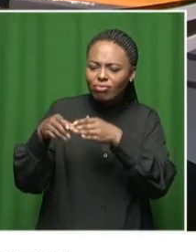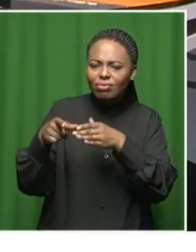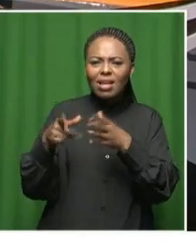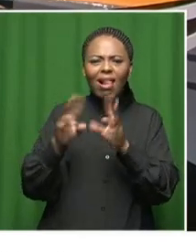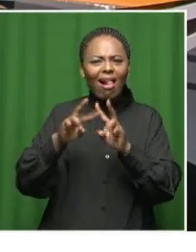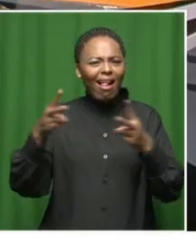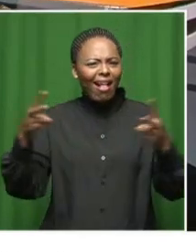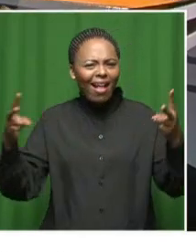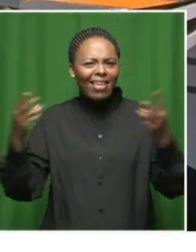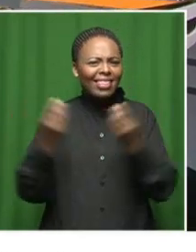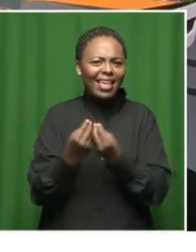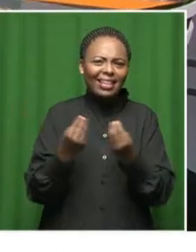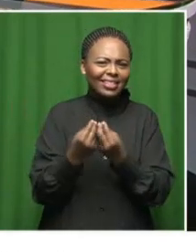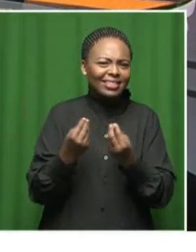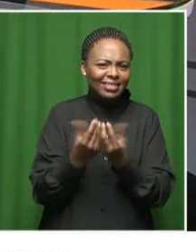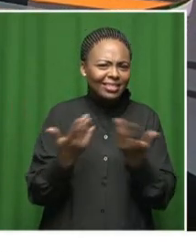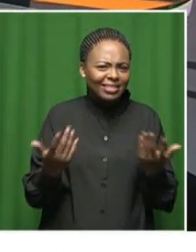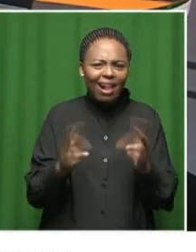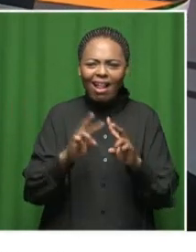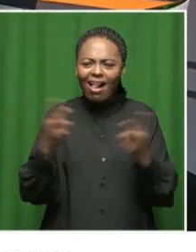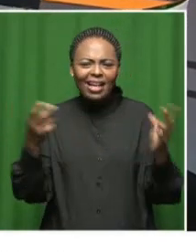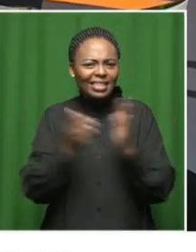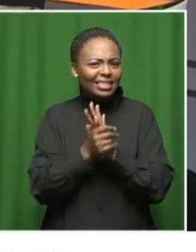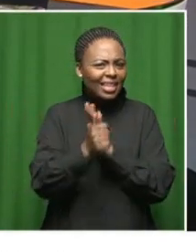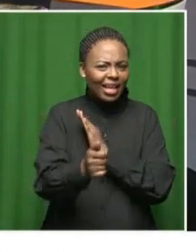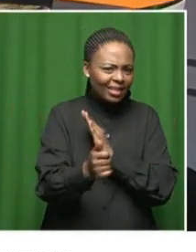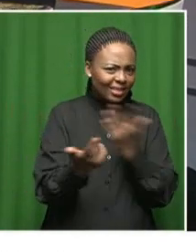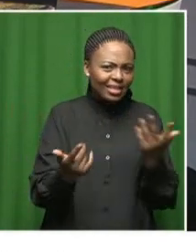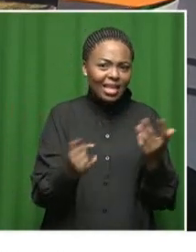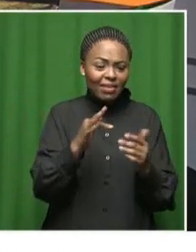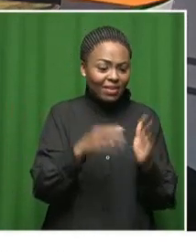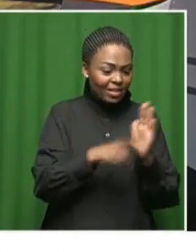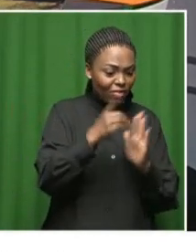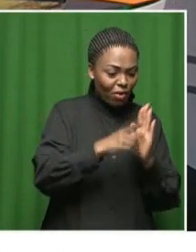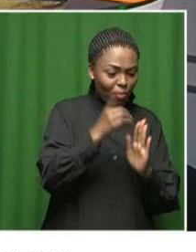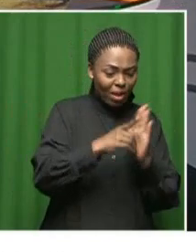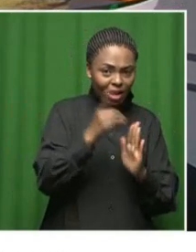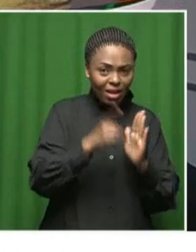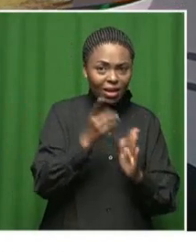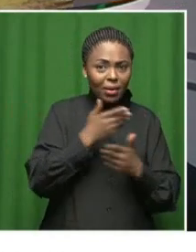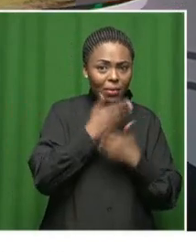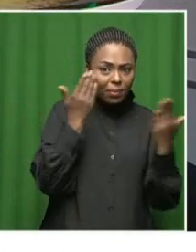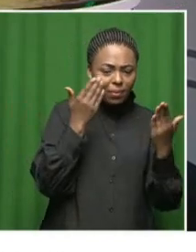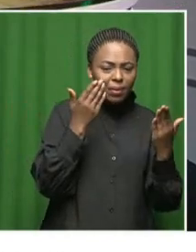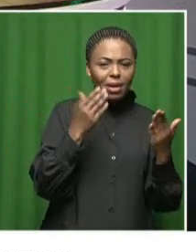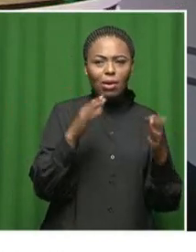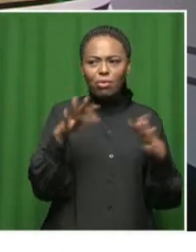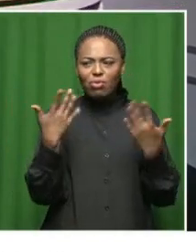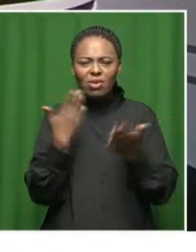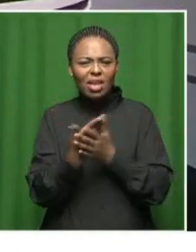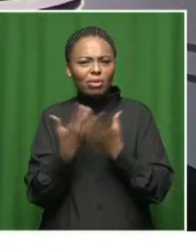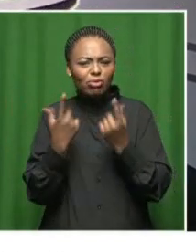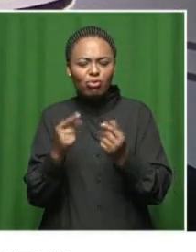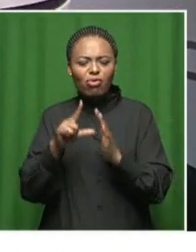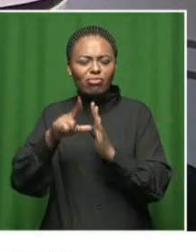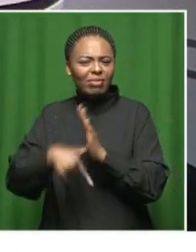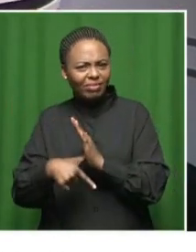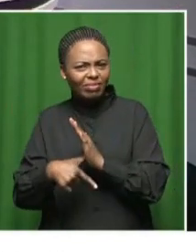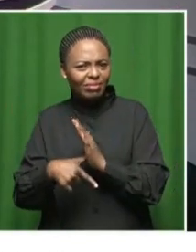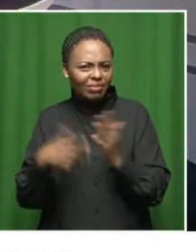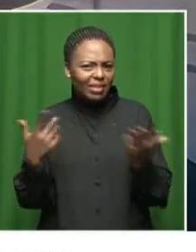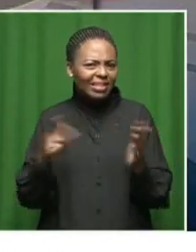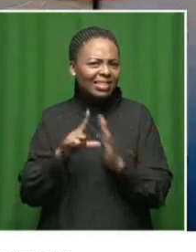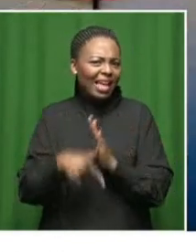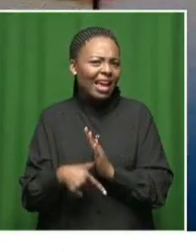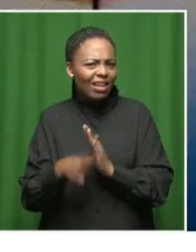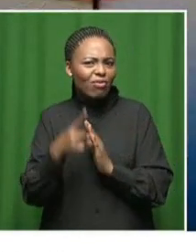designer, you can, even if you don't have any game development training, you can work as a graphic designer to make graphics for those games. Okay. So it's a team effort. So we have